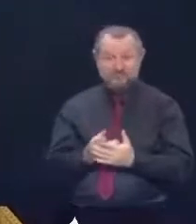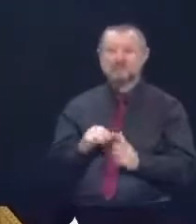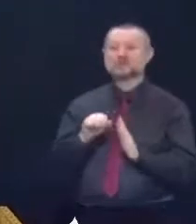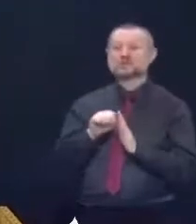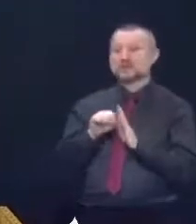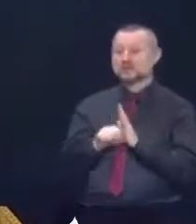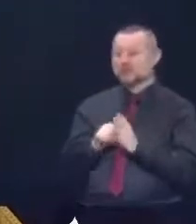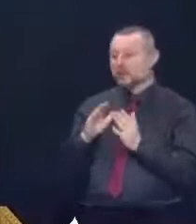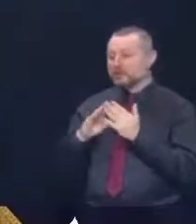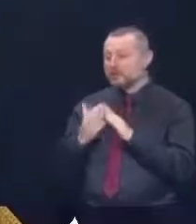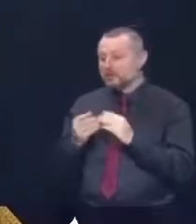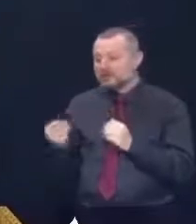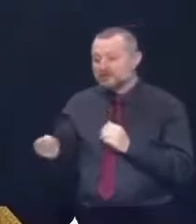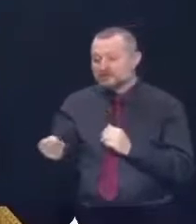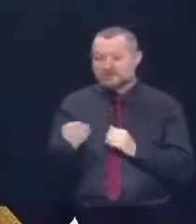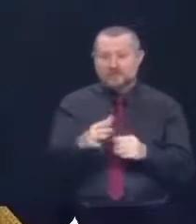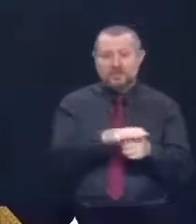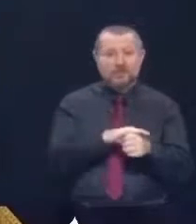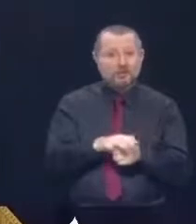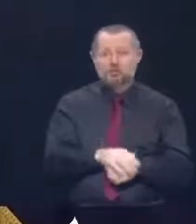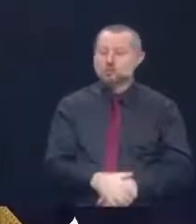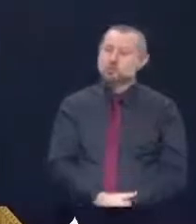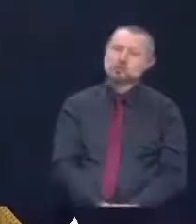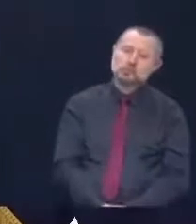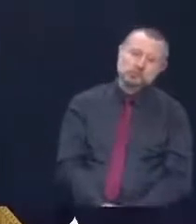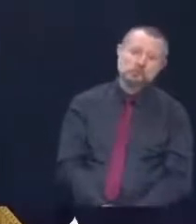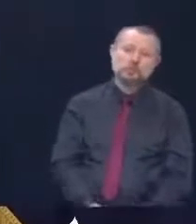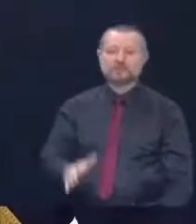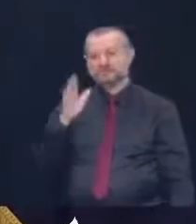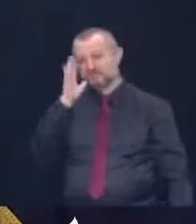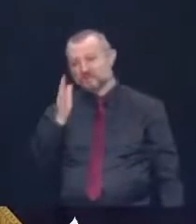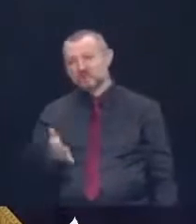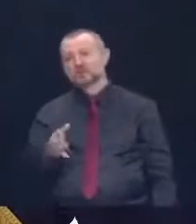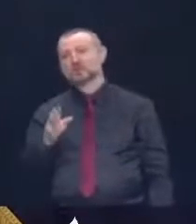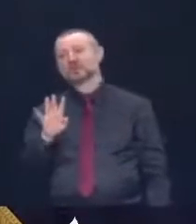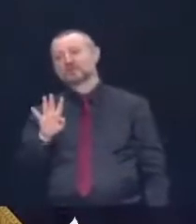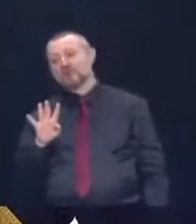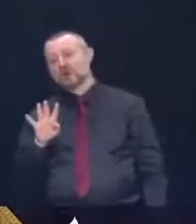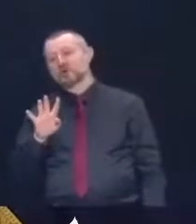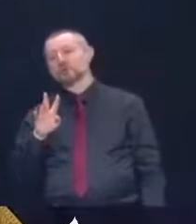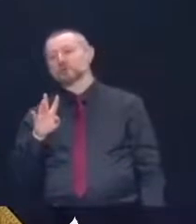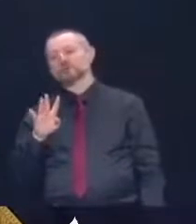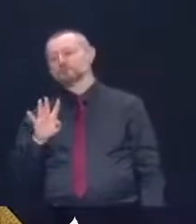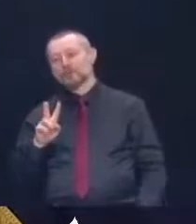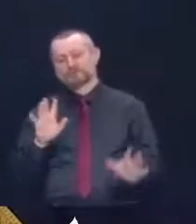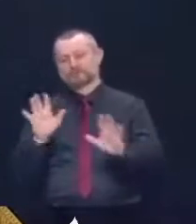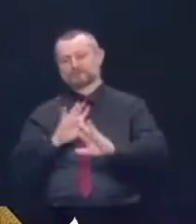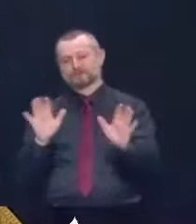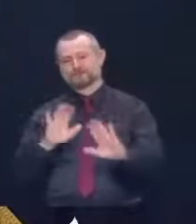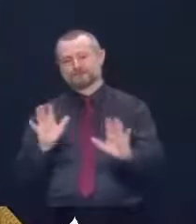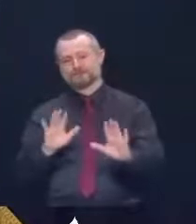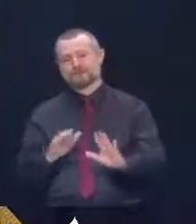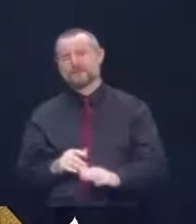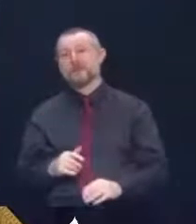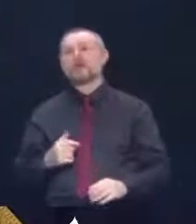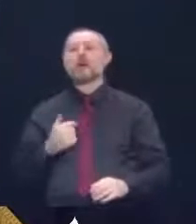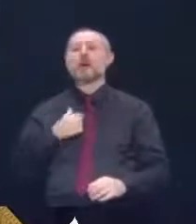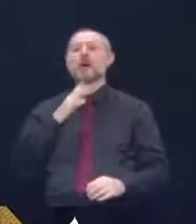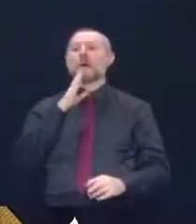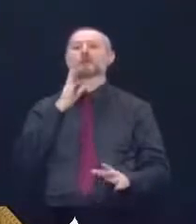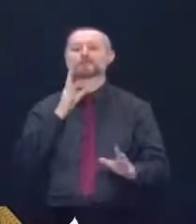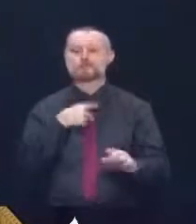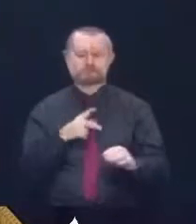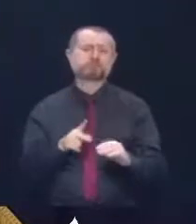belt tightening, it would be going from a 42 to a 29, okay, to stick with your analogy. I don't really